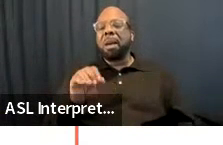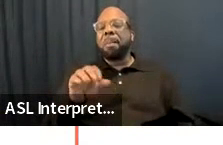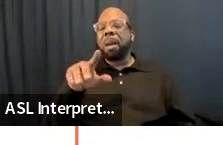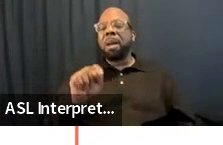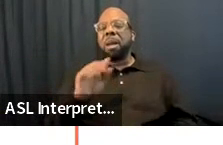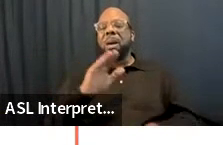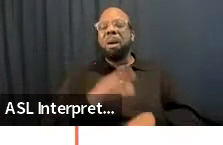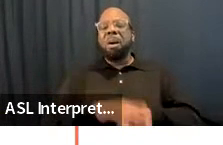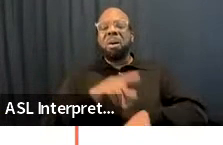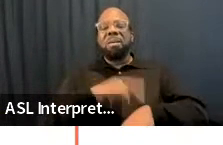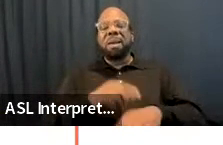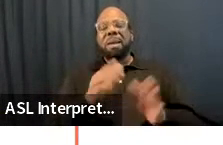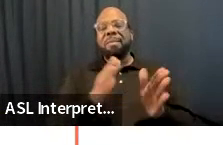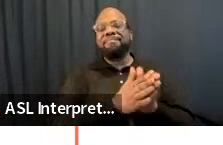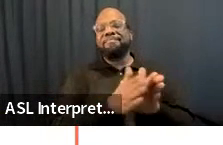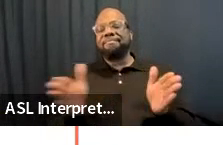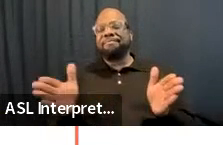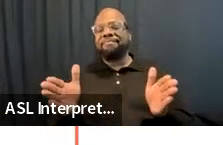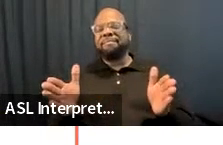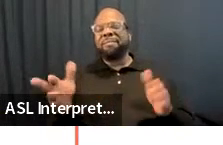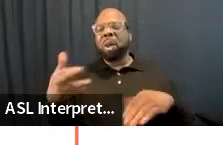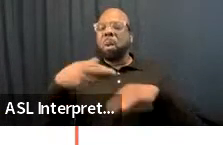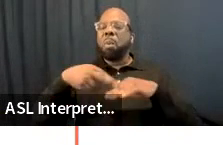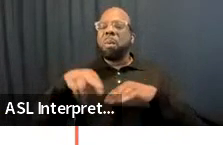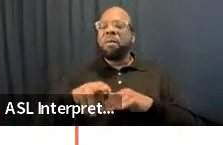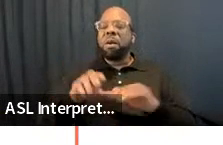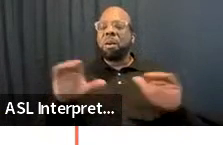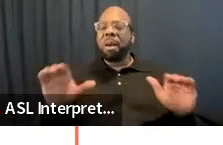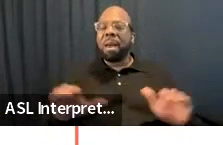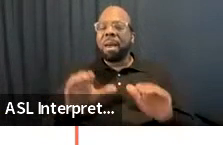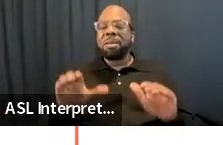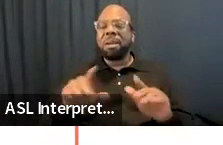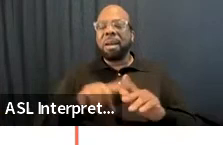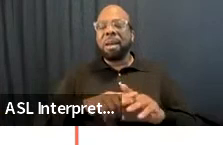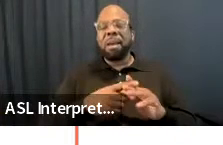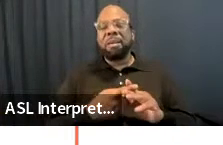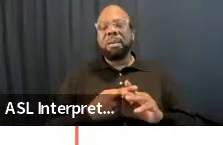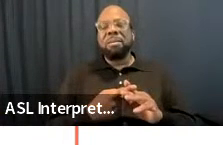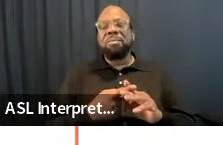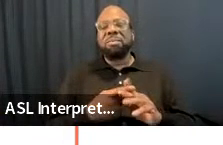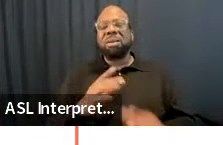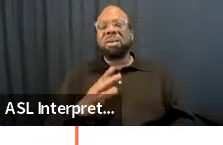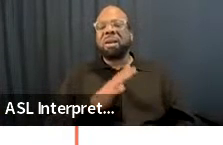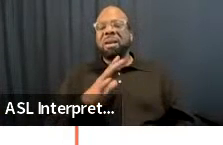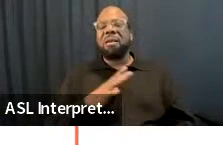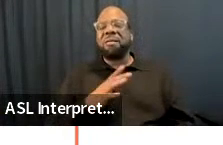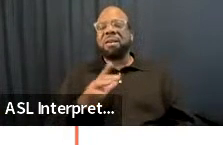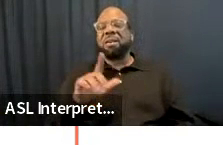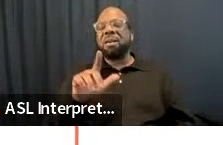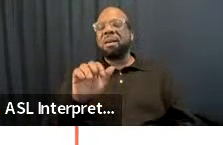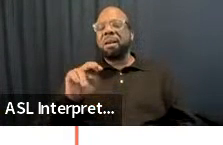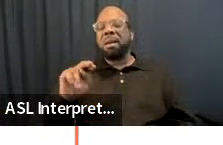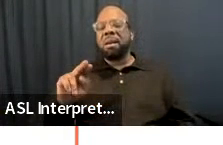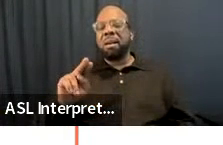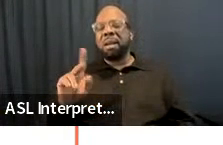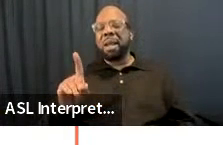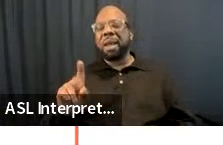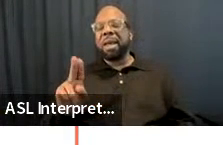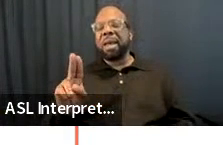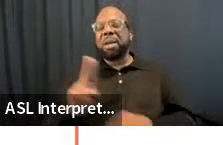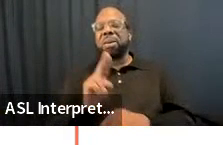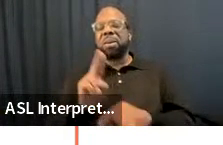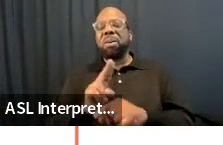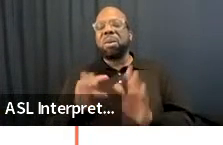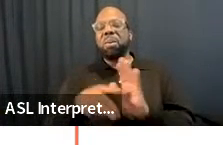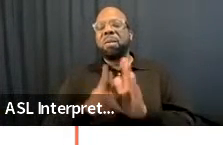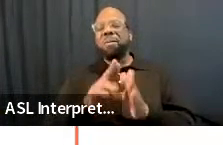timeline? So the referral action begins the official land use public review process.